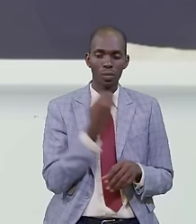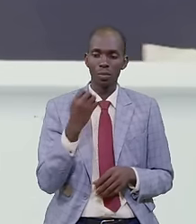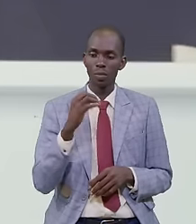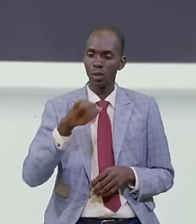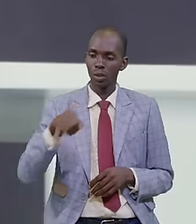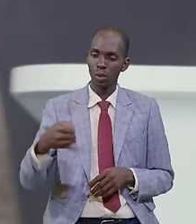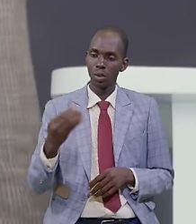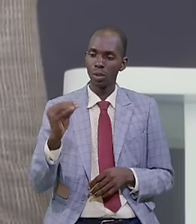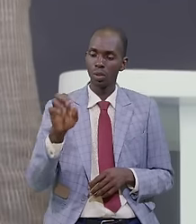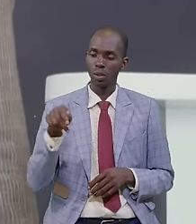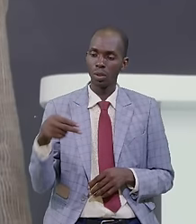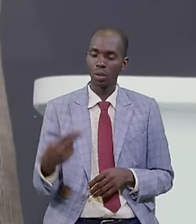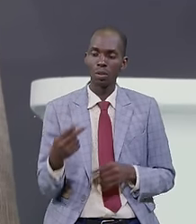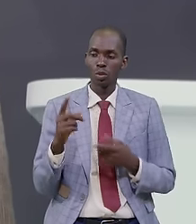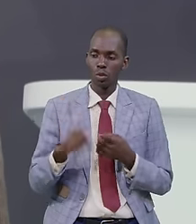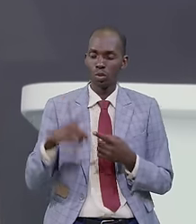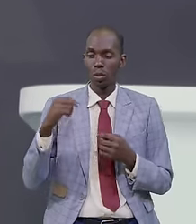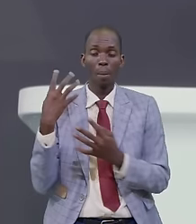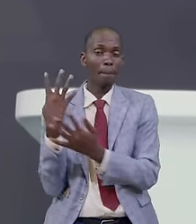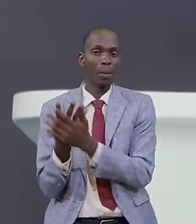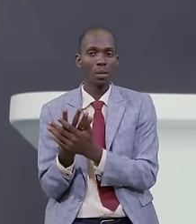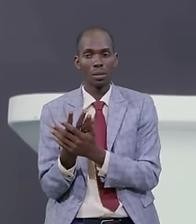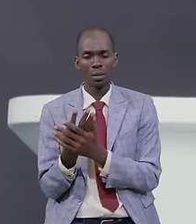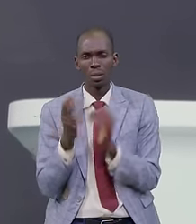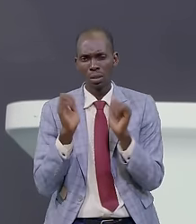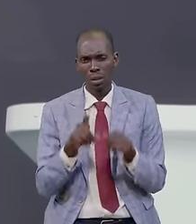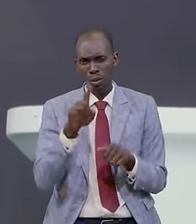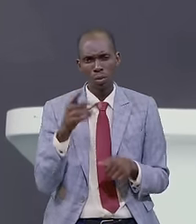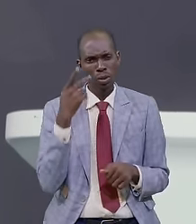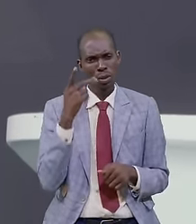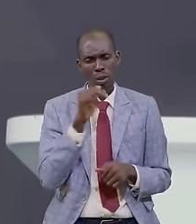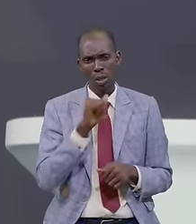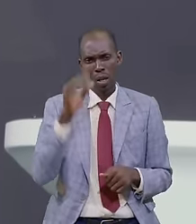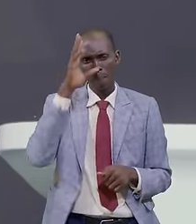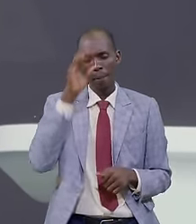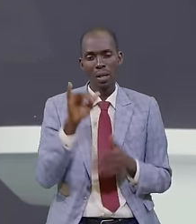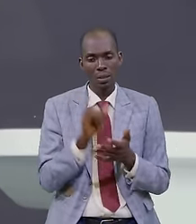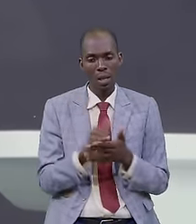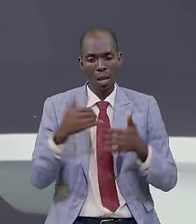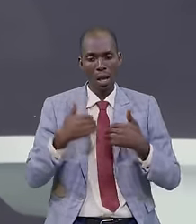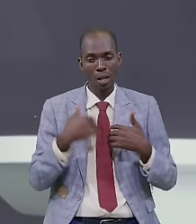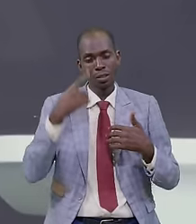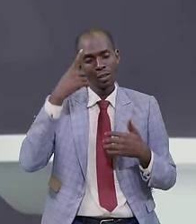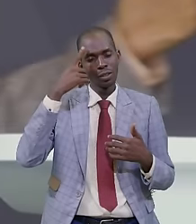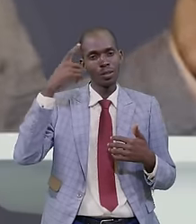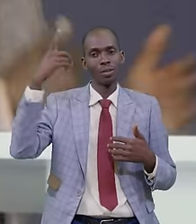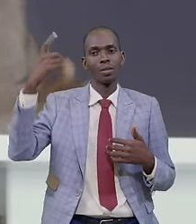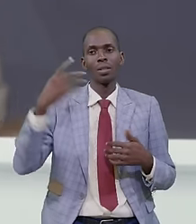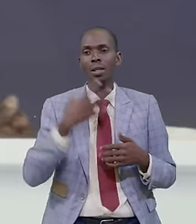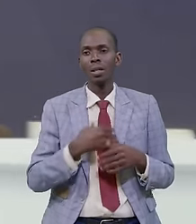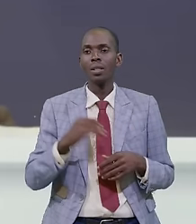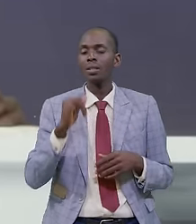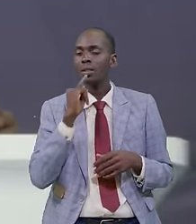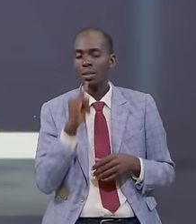you find a young man having a dreamer, always happy and hilarious? I mean, Potiphar's